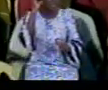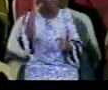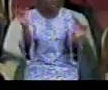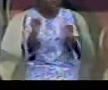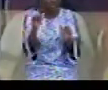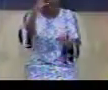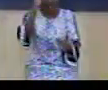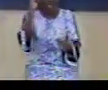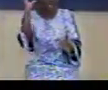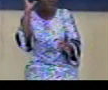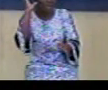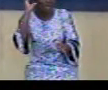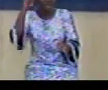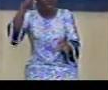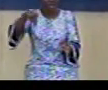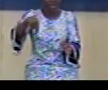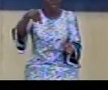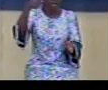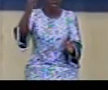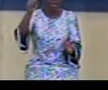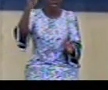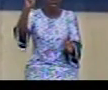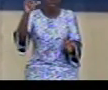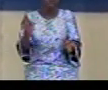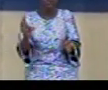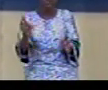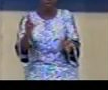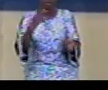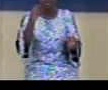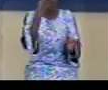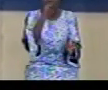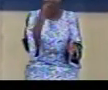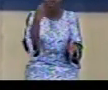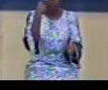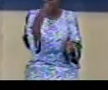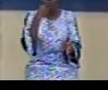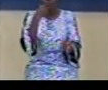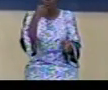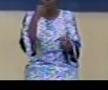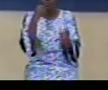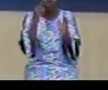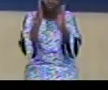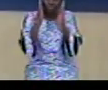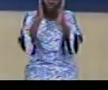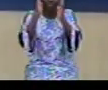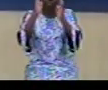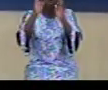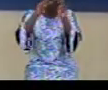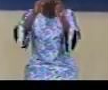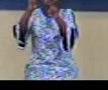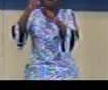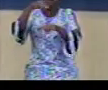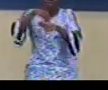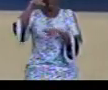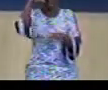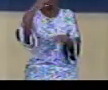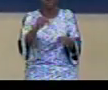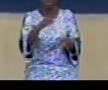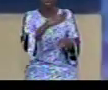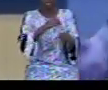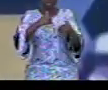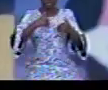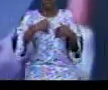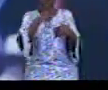steadfastly beholding him and perceiving that he had faith to be healed. He just looked